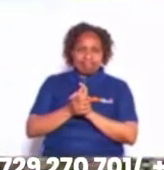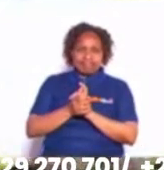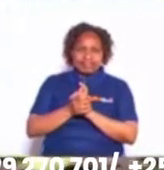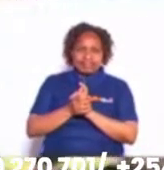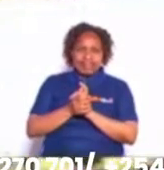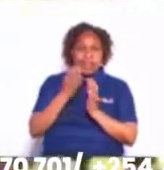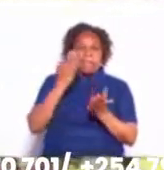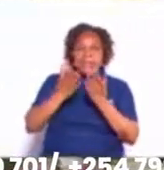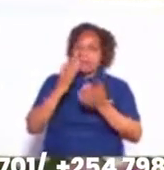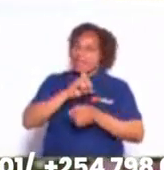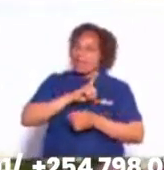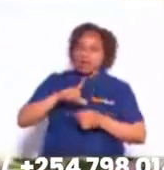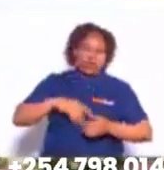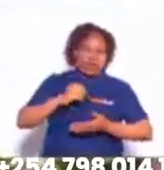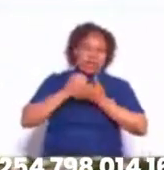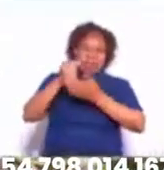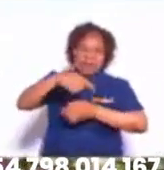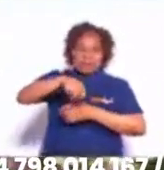May the Lord help us.